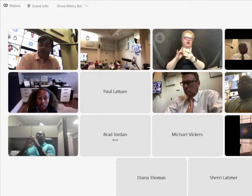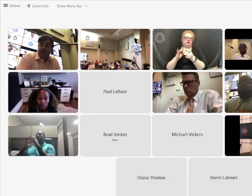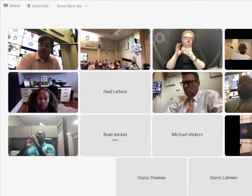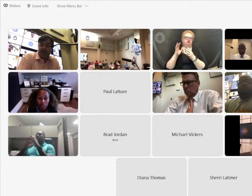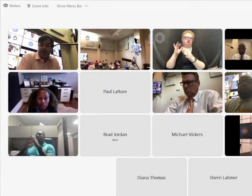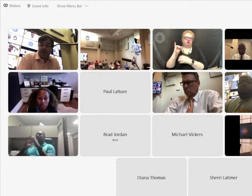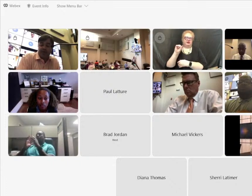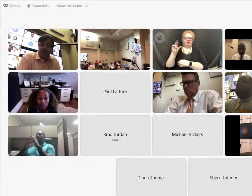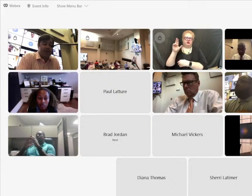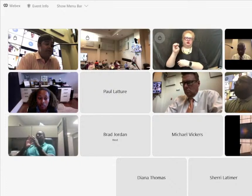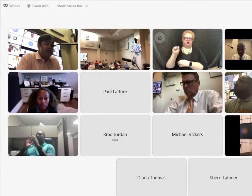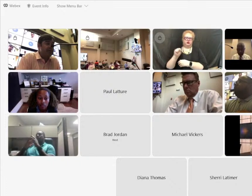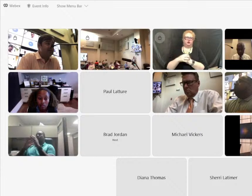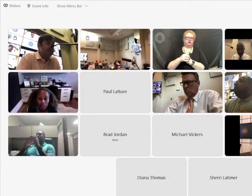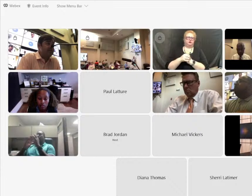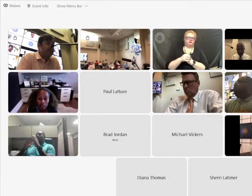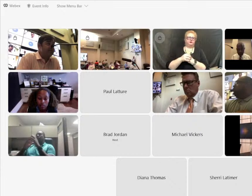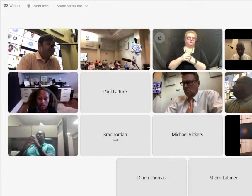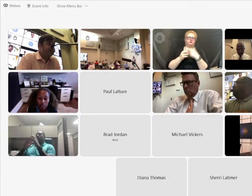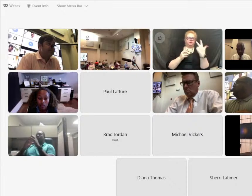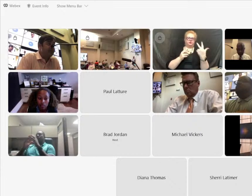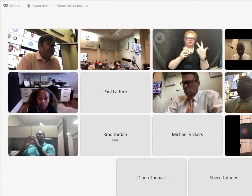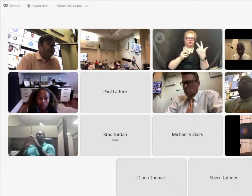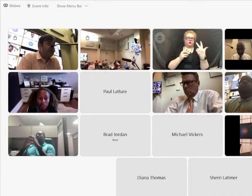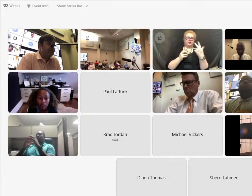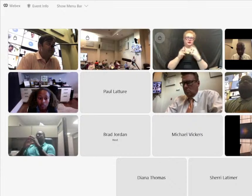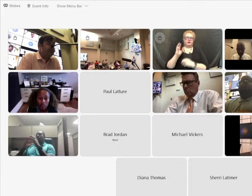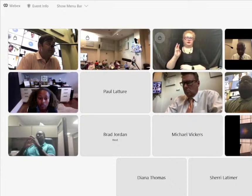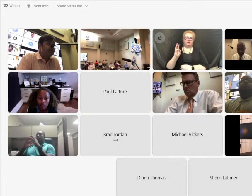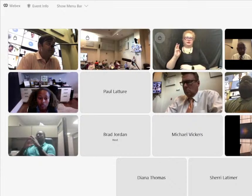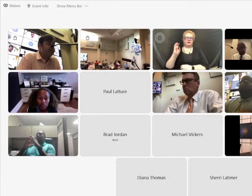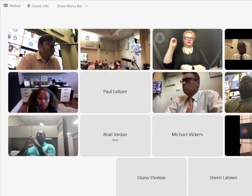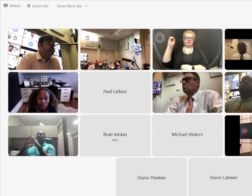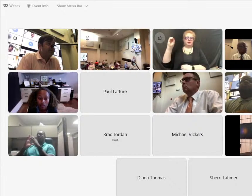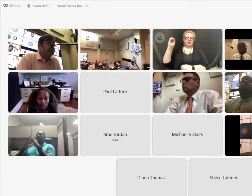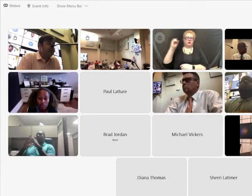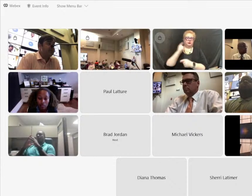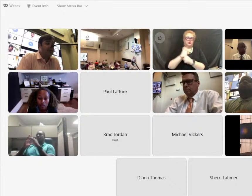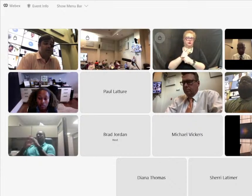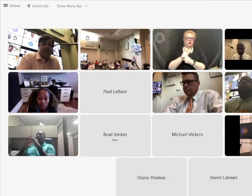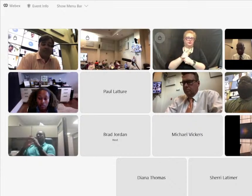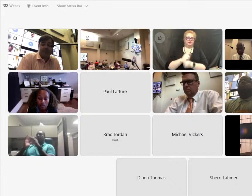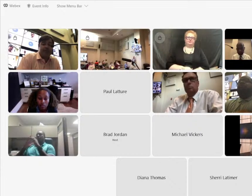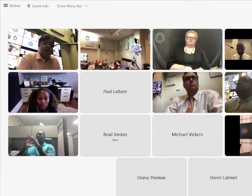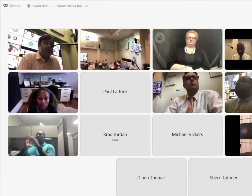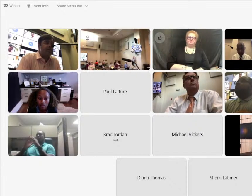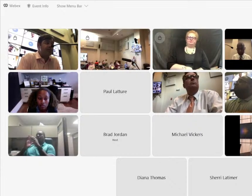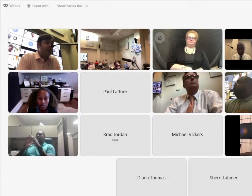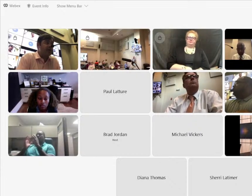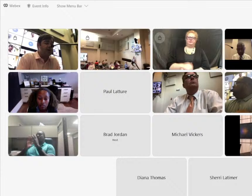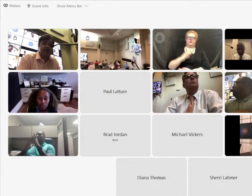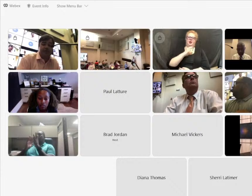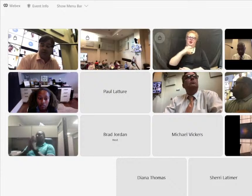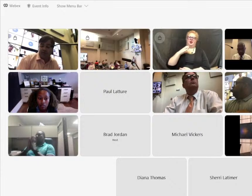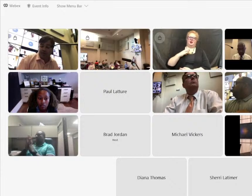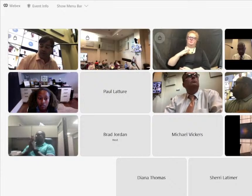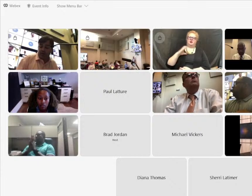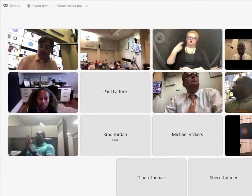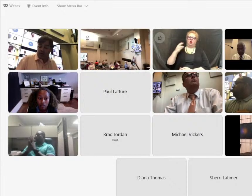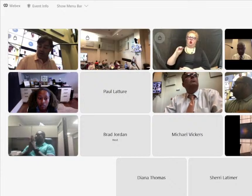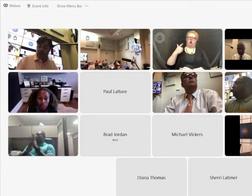So I guess that'd be 3-6-0. Is that what you had? Okay. Sorry, Commissioner Hodge.